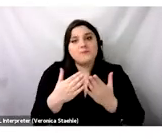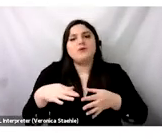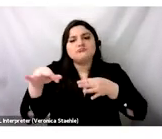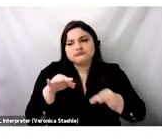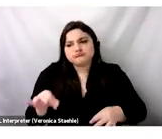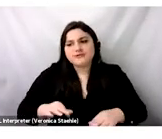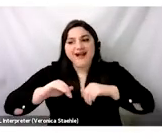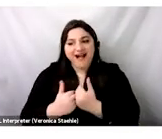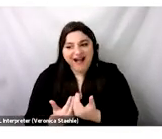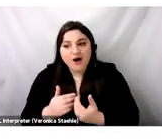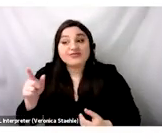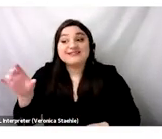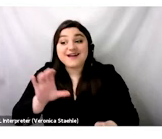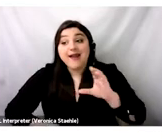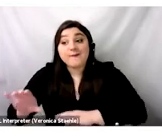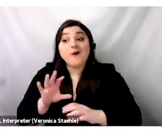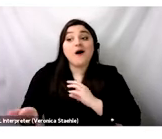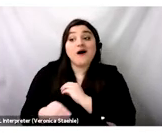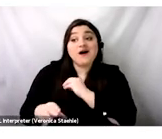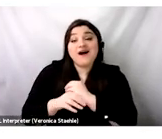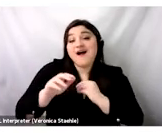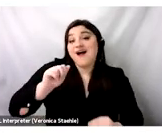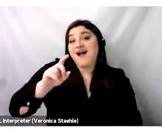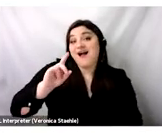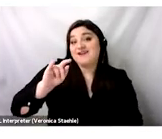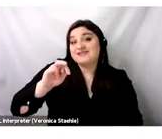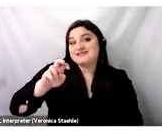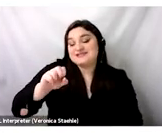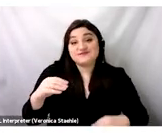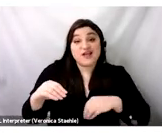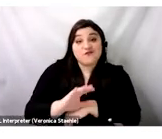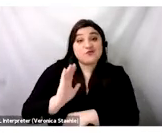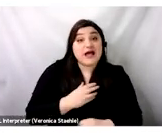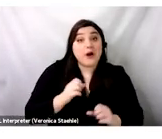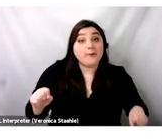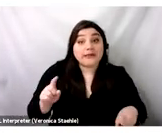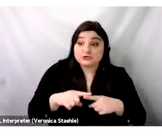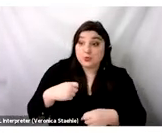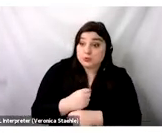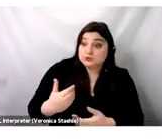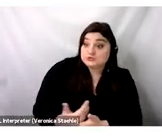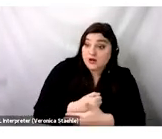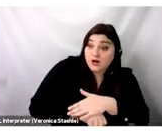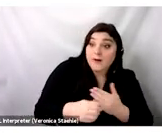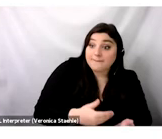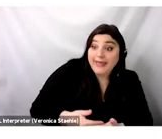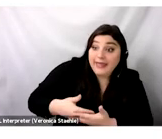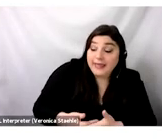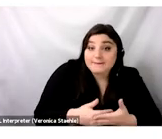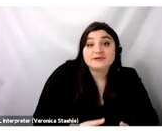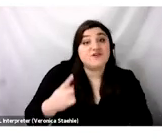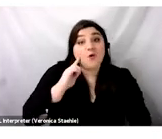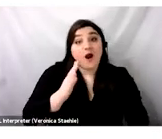the industry are have implications for our fertility and for, you know, hormonal function and